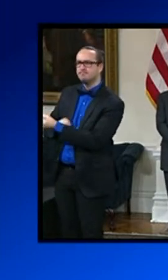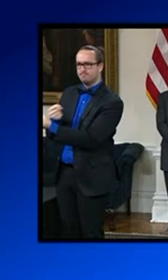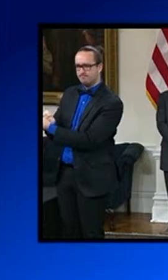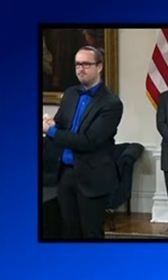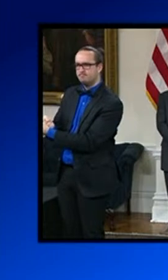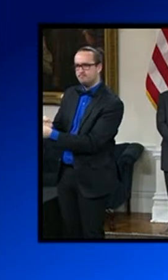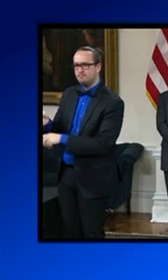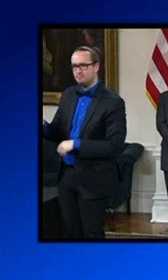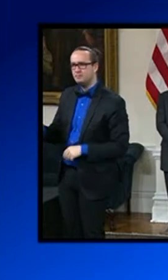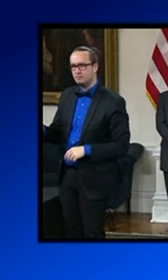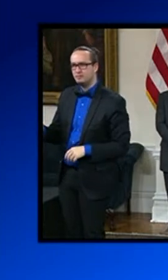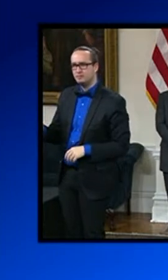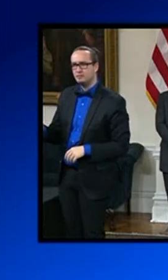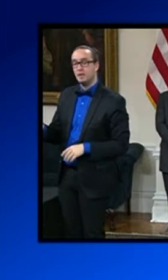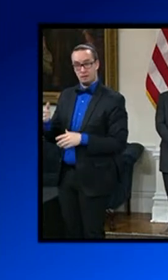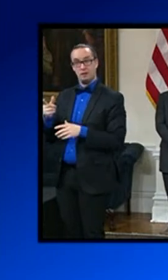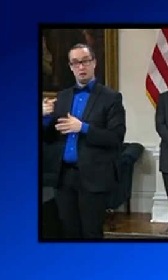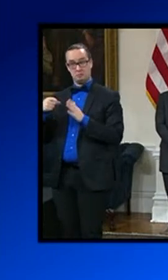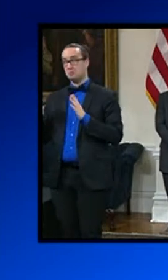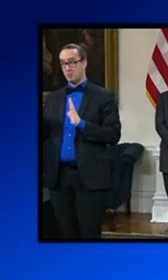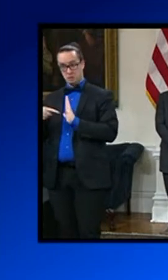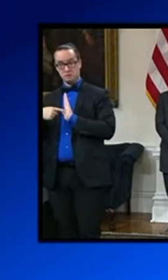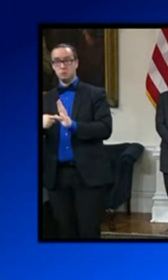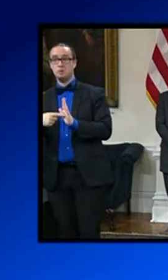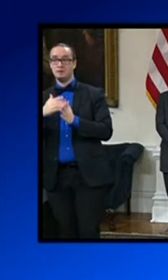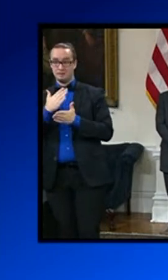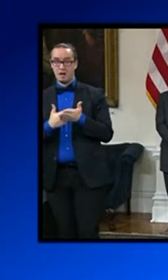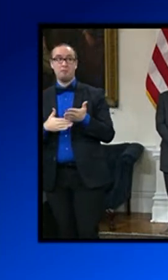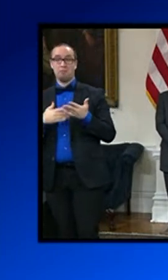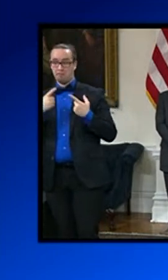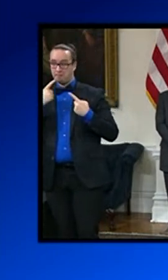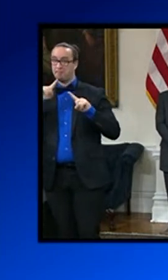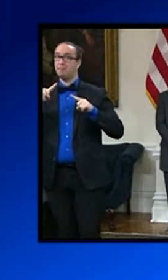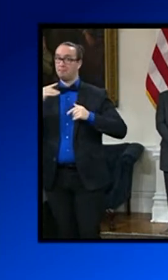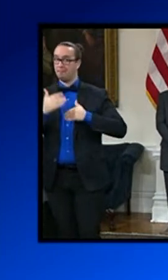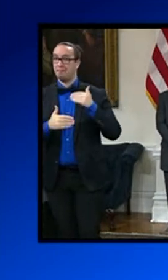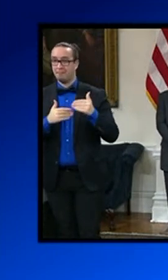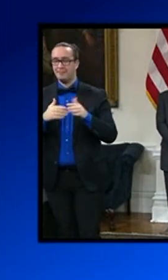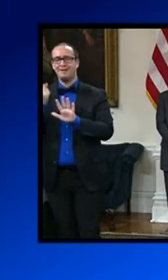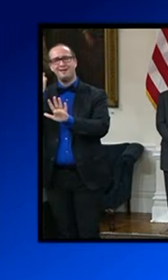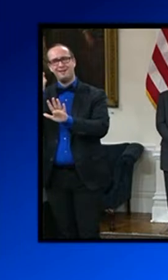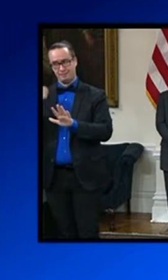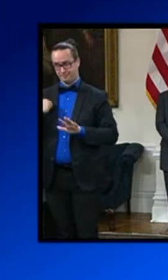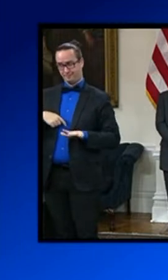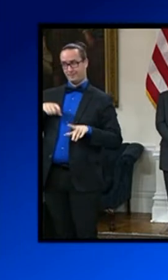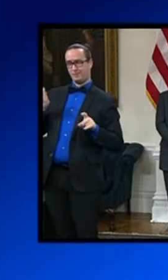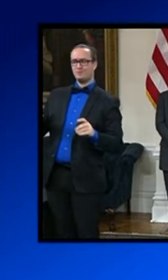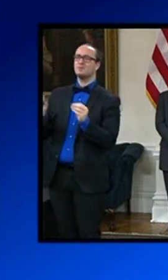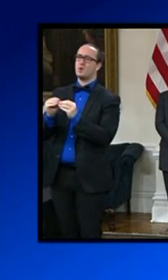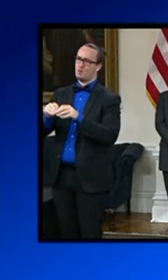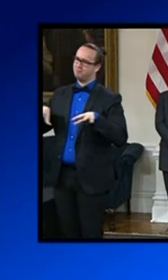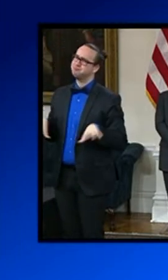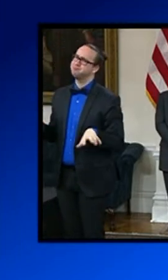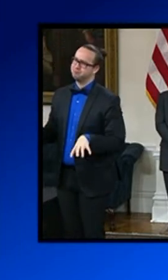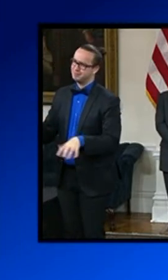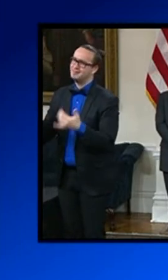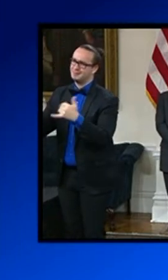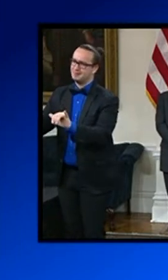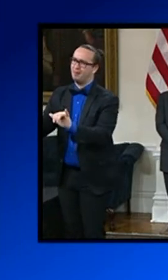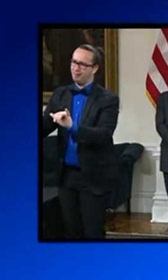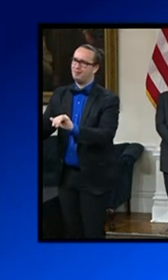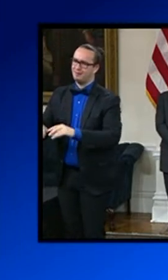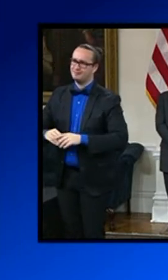have a way to go. Sacred Heart primarily services a Hispanic Latinx community.